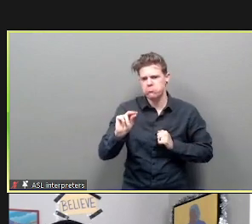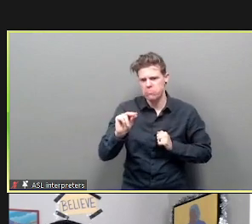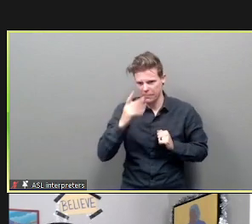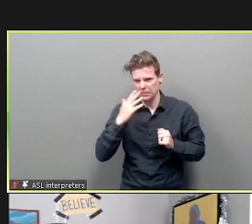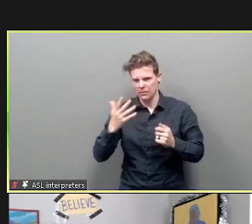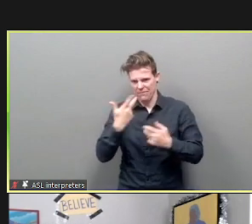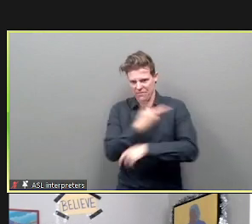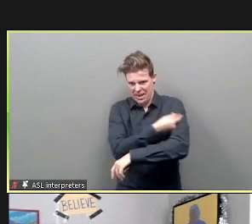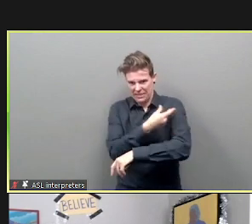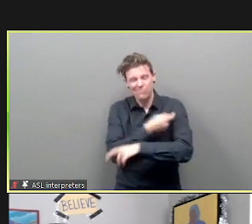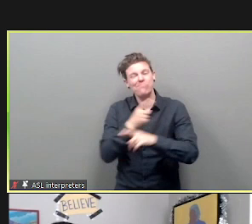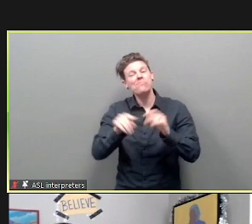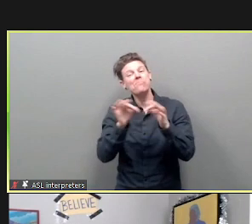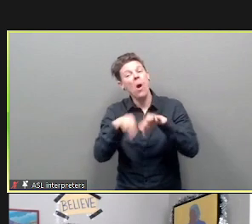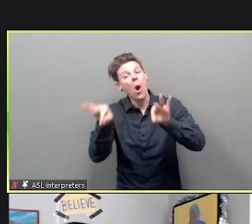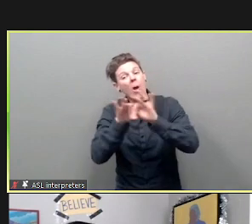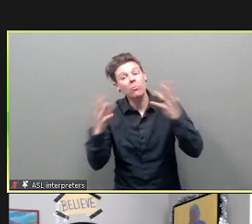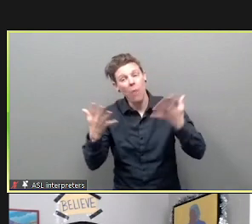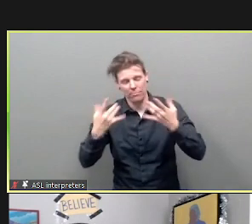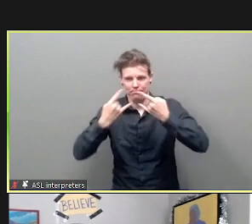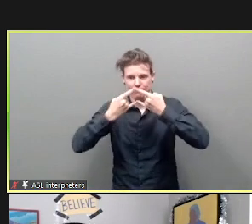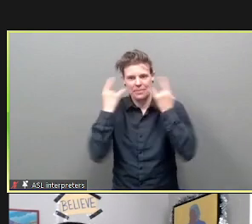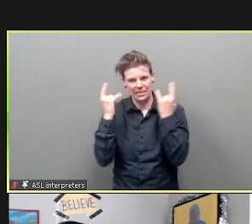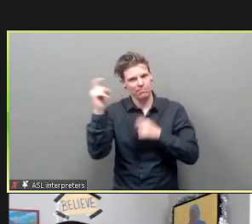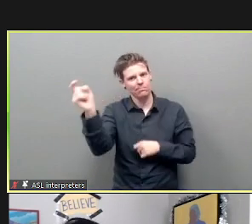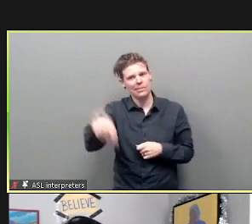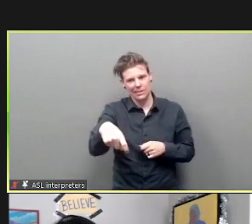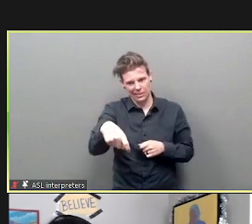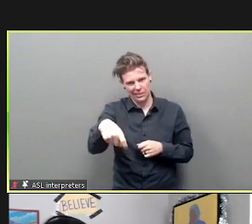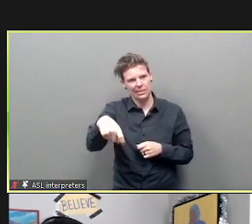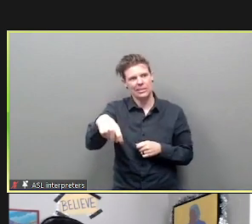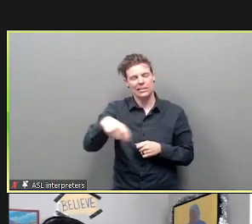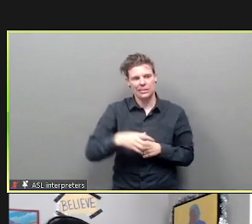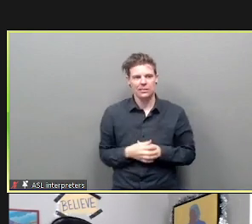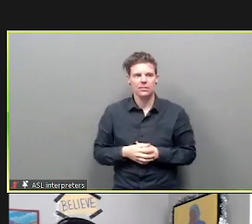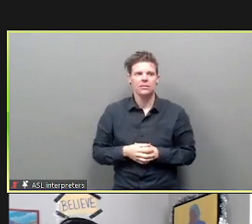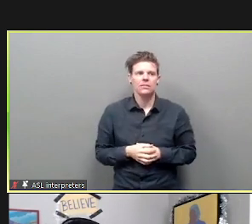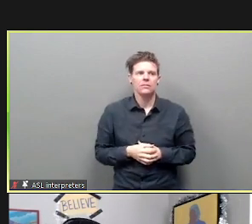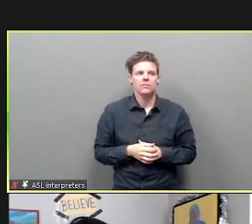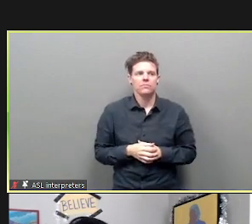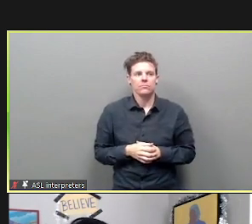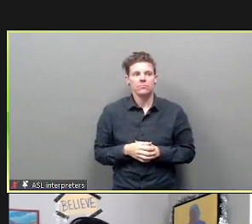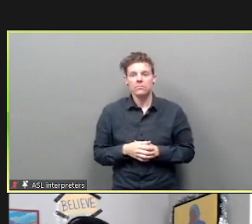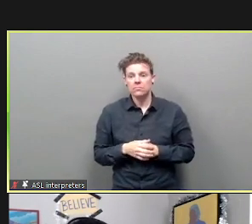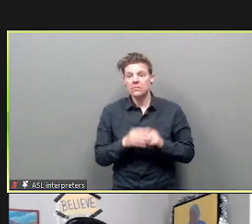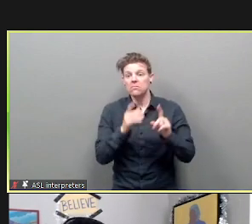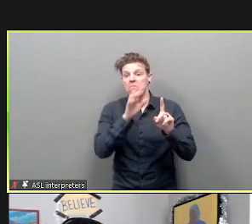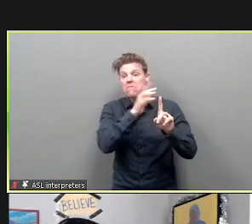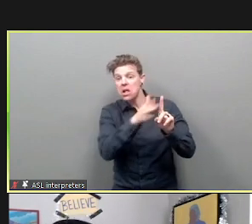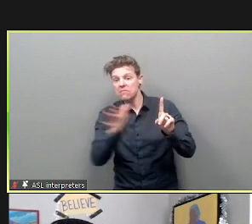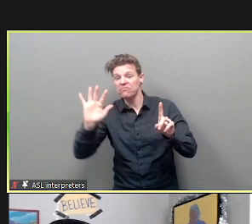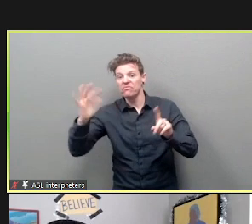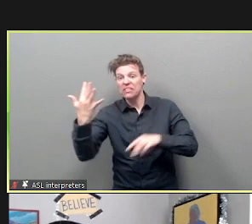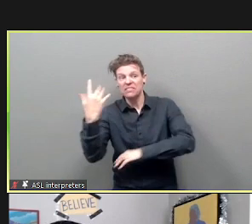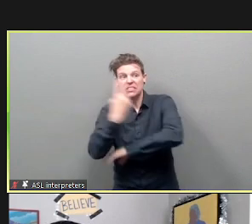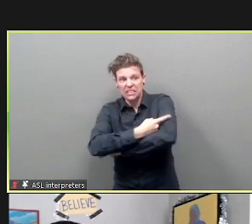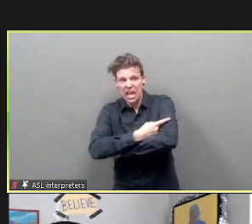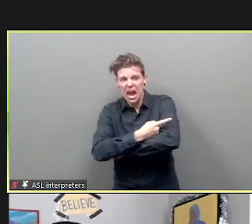for 10 days. And then if possible, test on day 5 to see if you were actually got